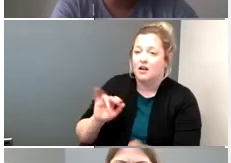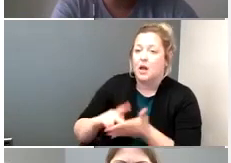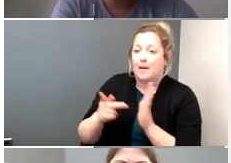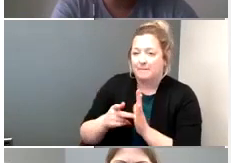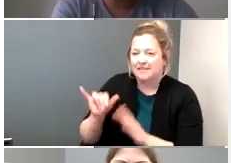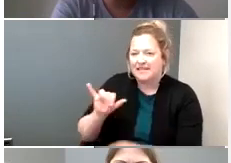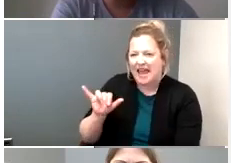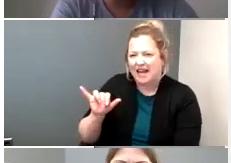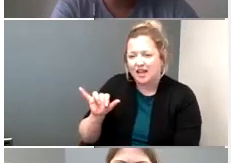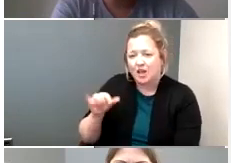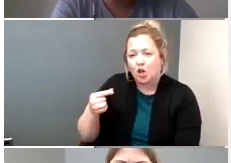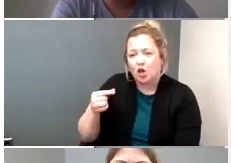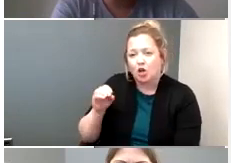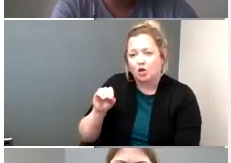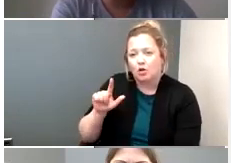and things like that.